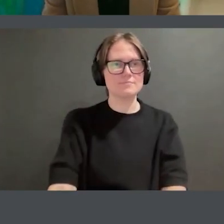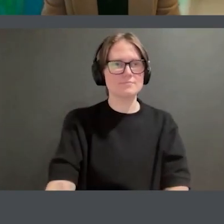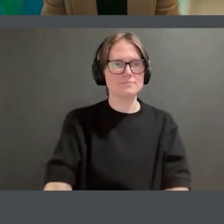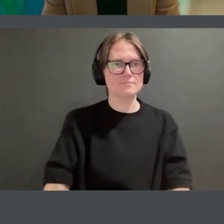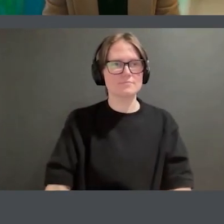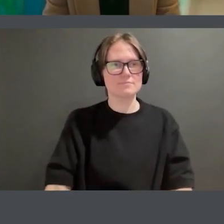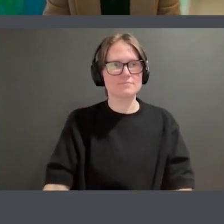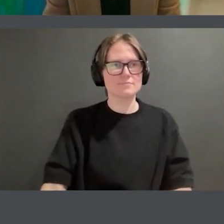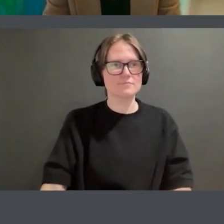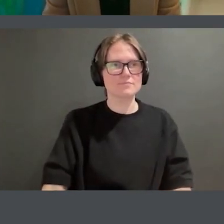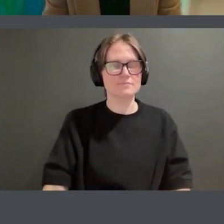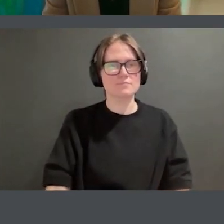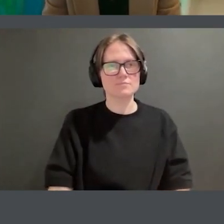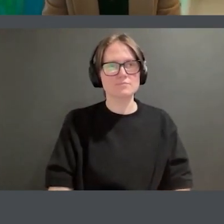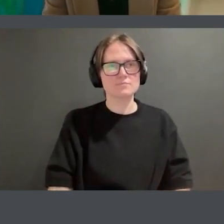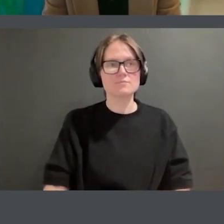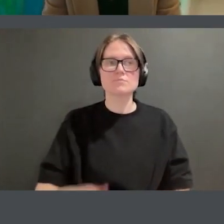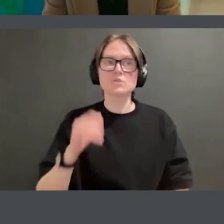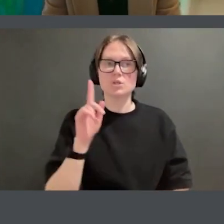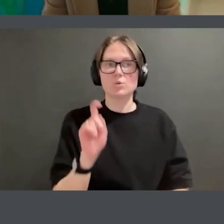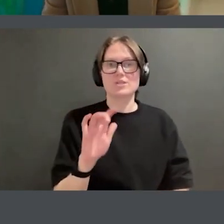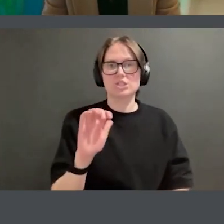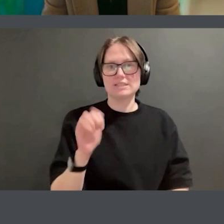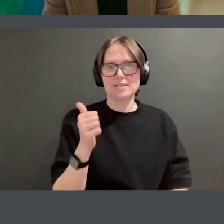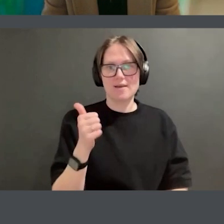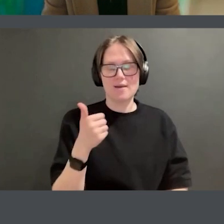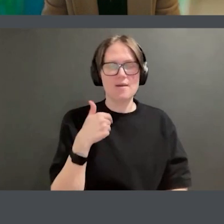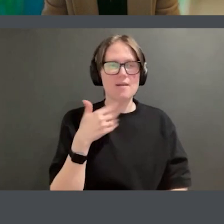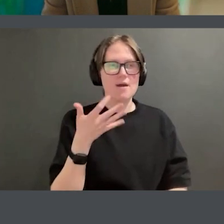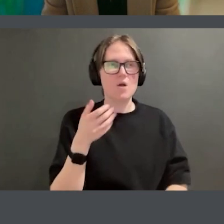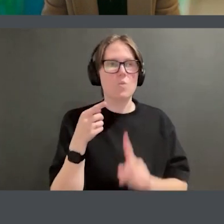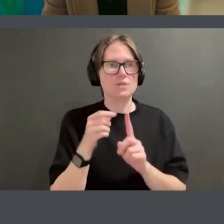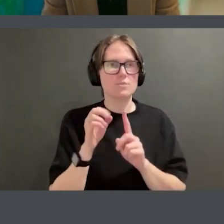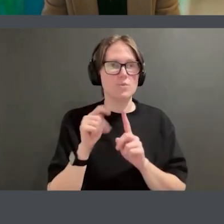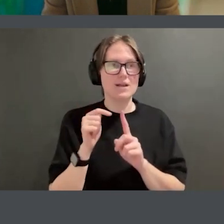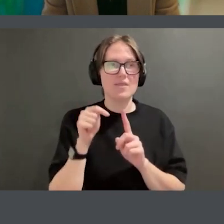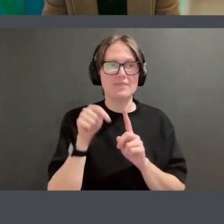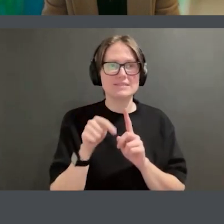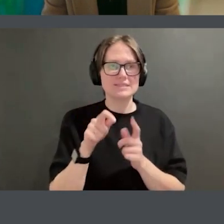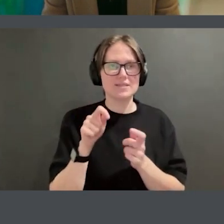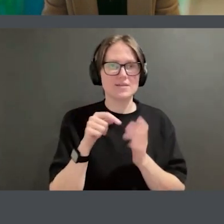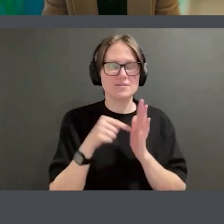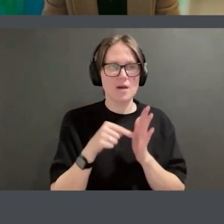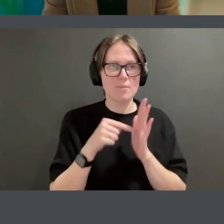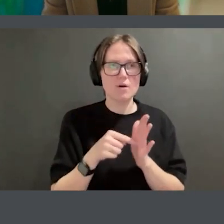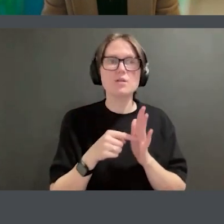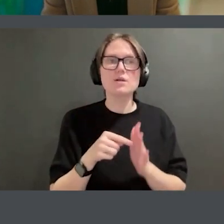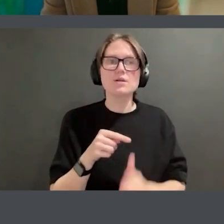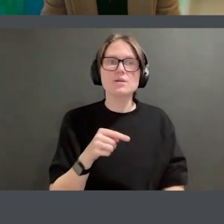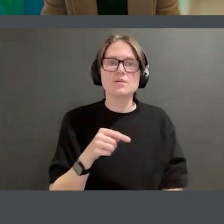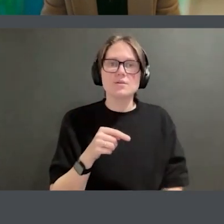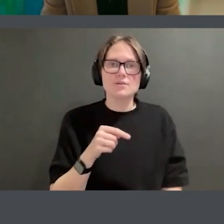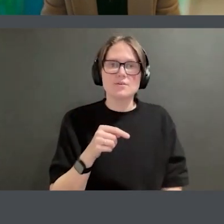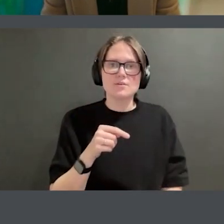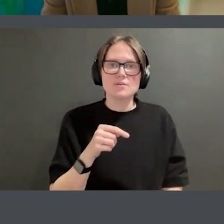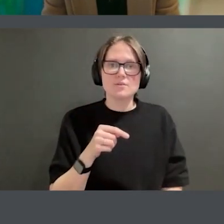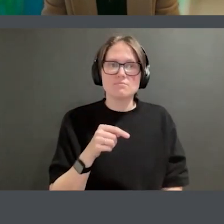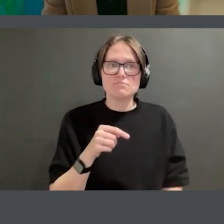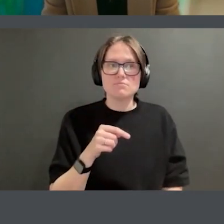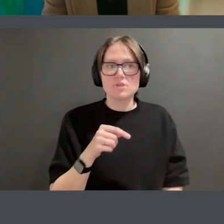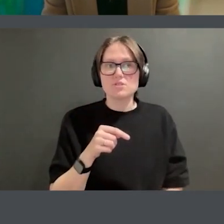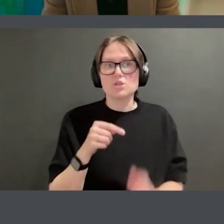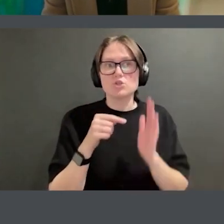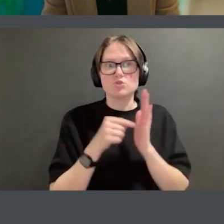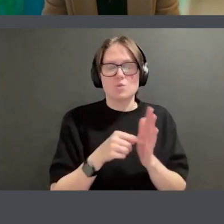So this question 10, I wanted to point out this particular example because it really does illustrate how